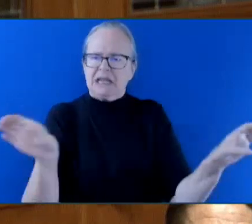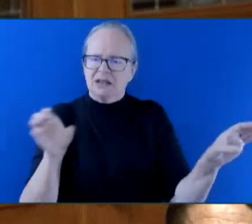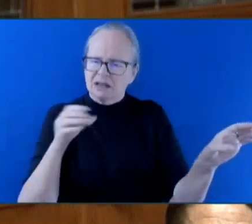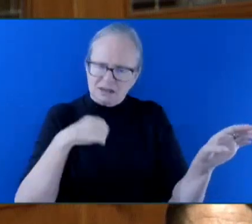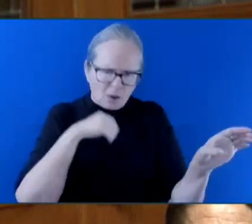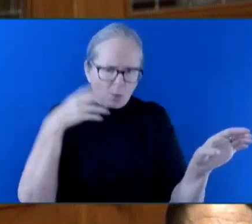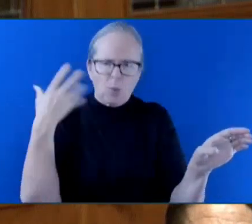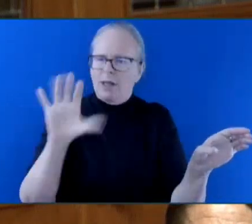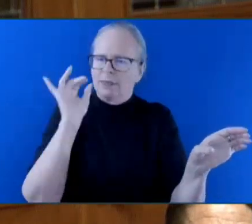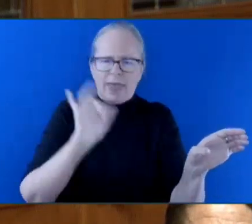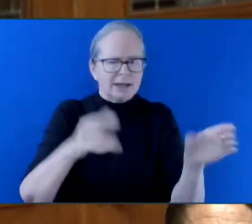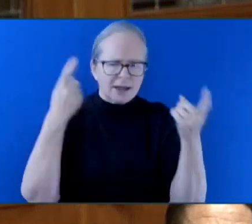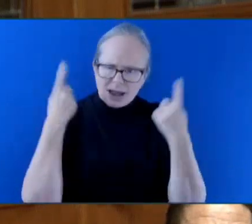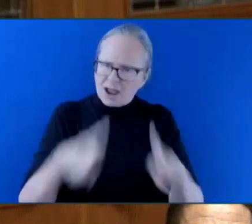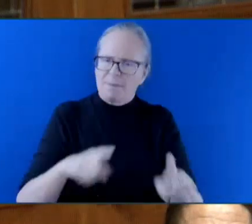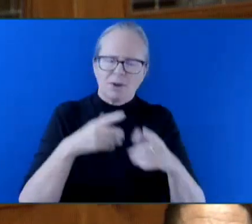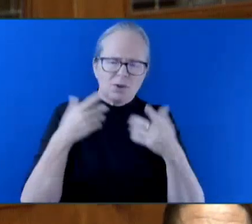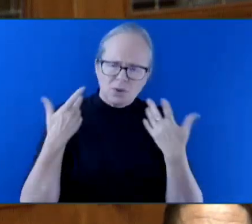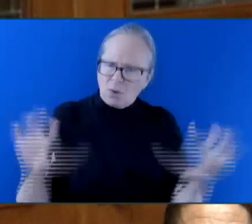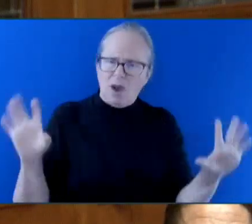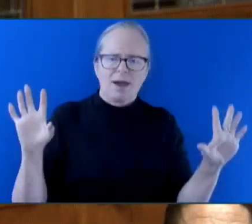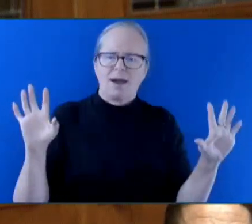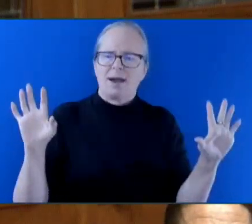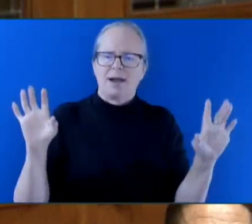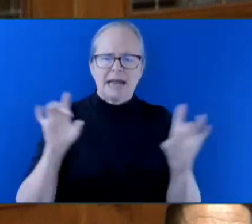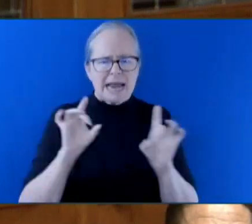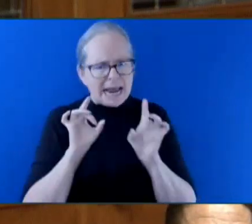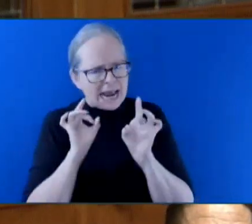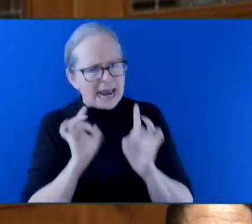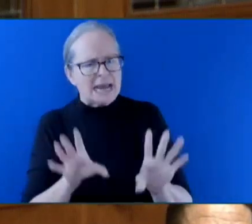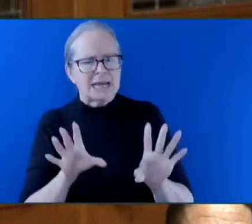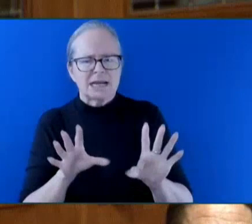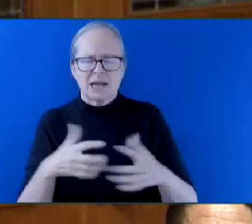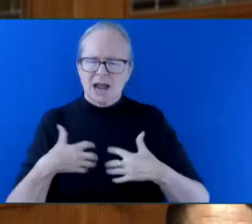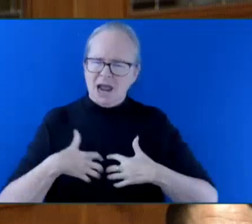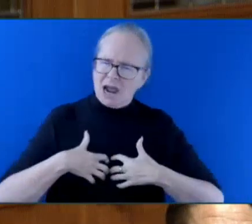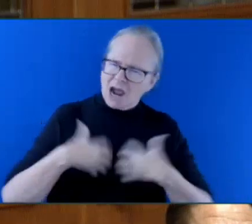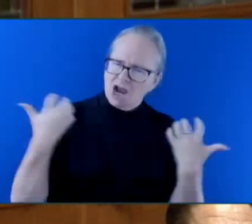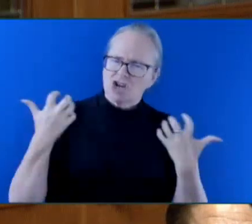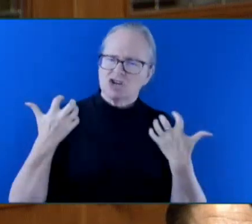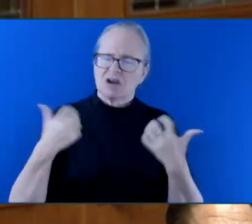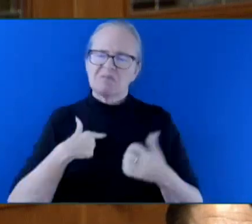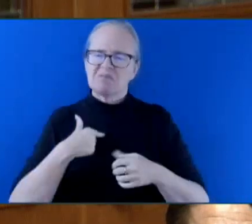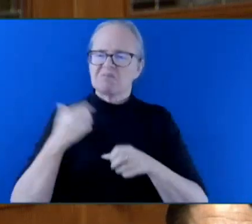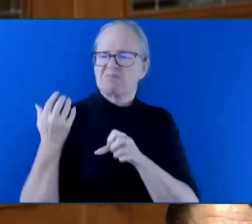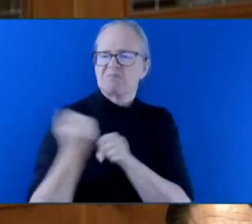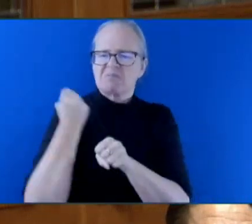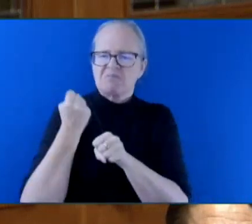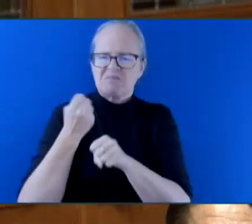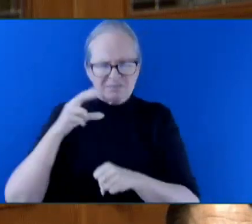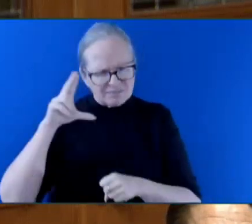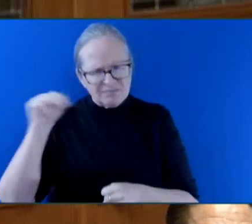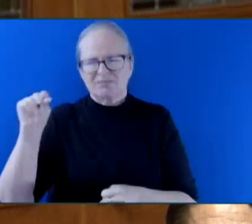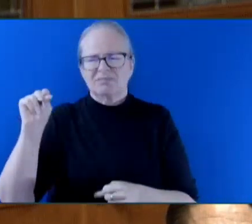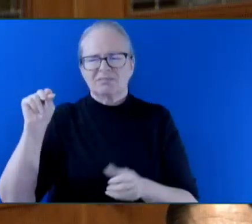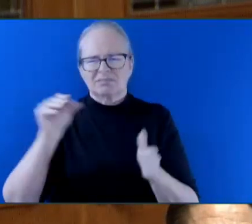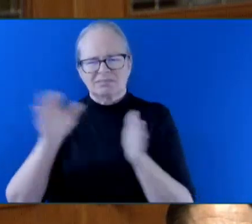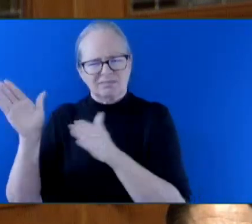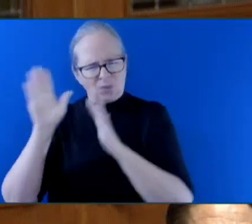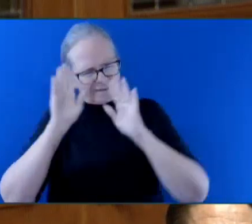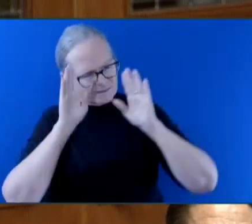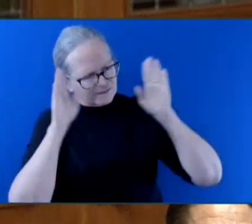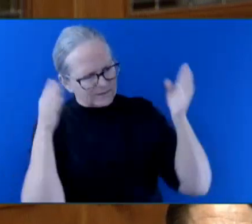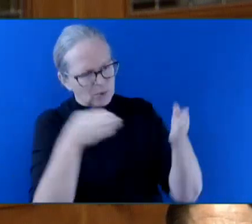remain unified and focused on peace. The acts of hate and